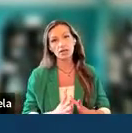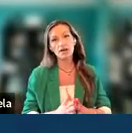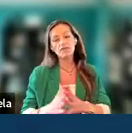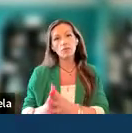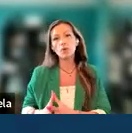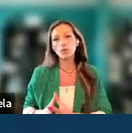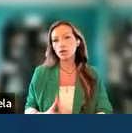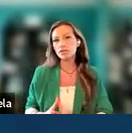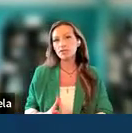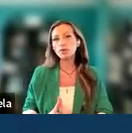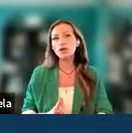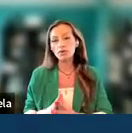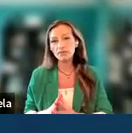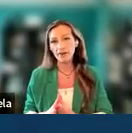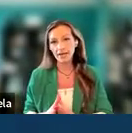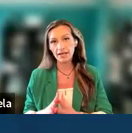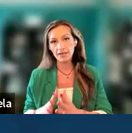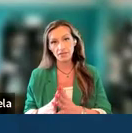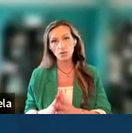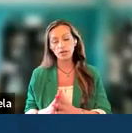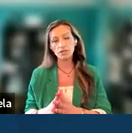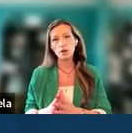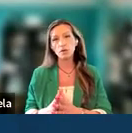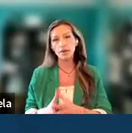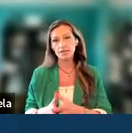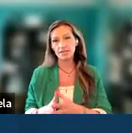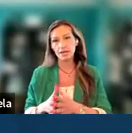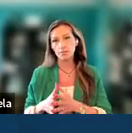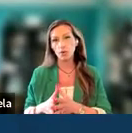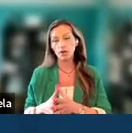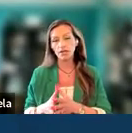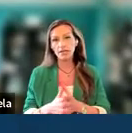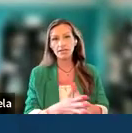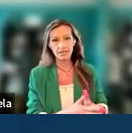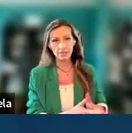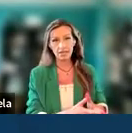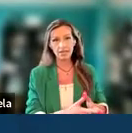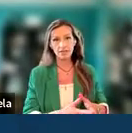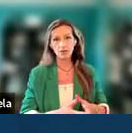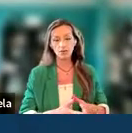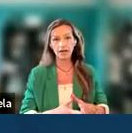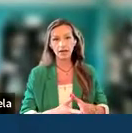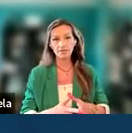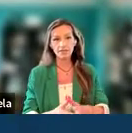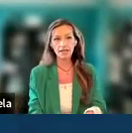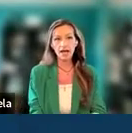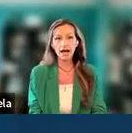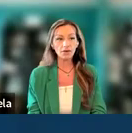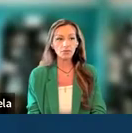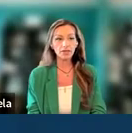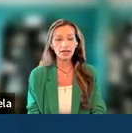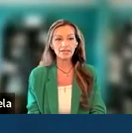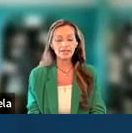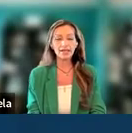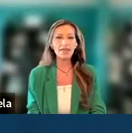correlation from when nurses were notified that they were in trouble by the state board to them taking their own lives,